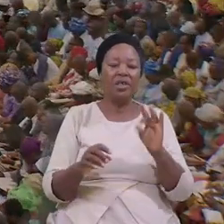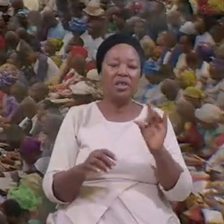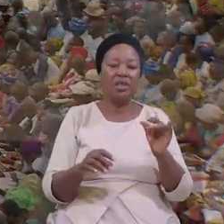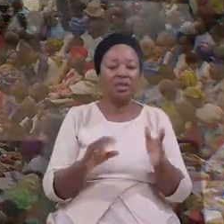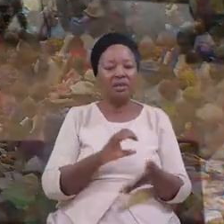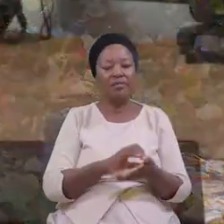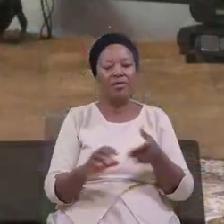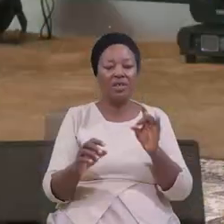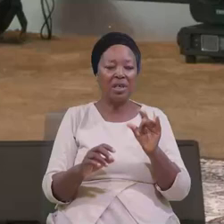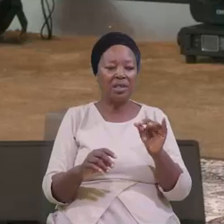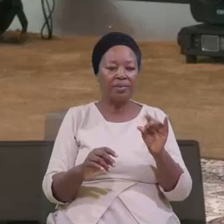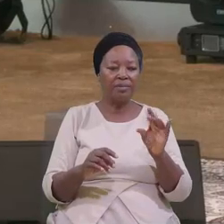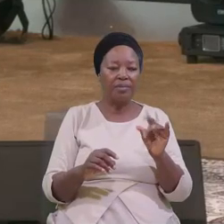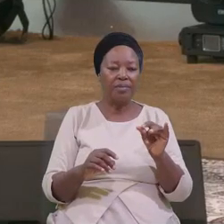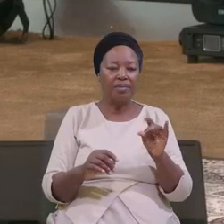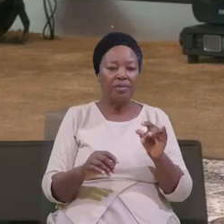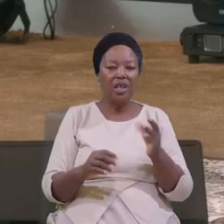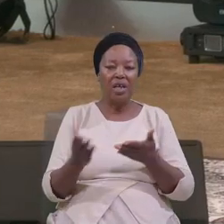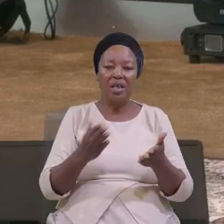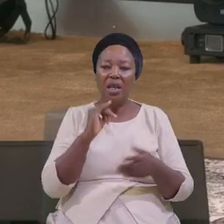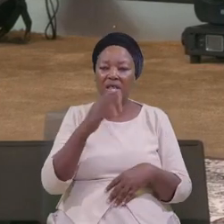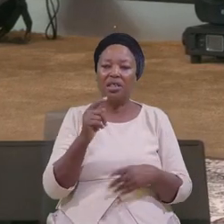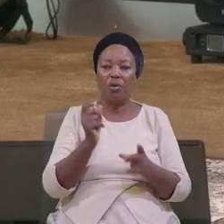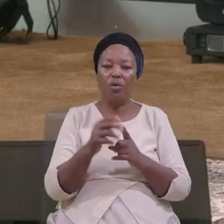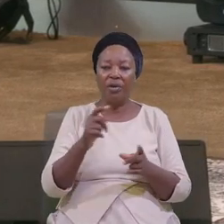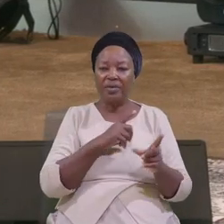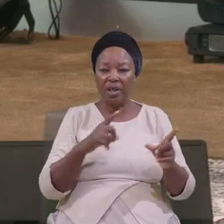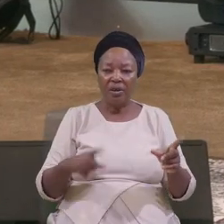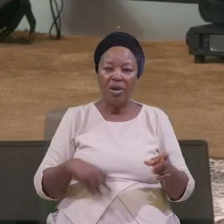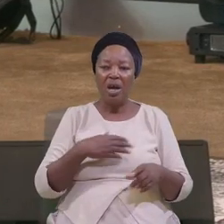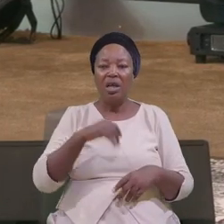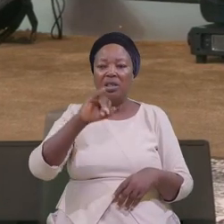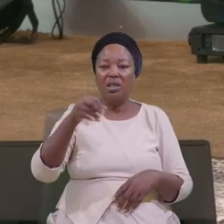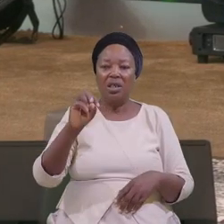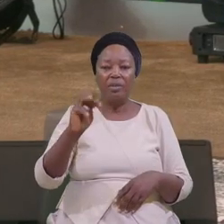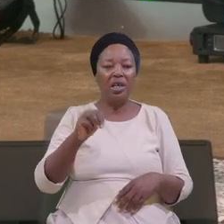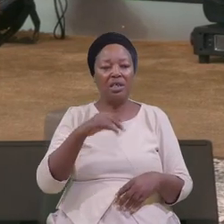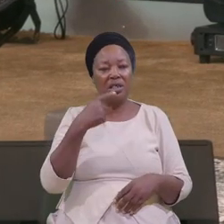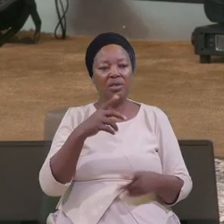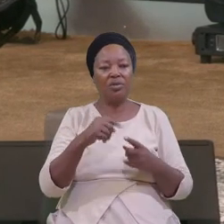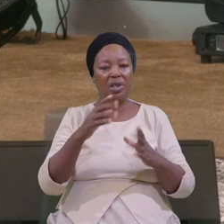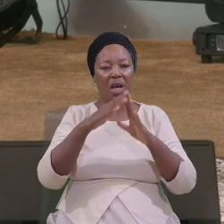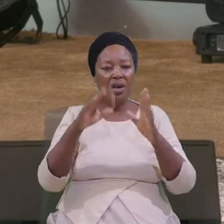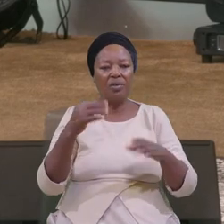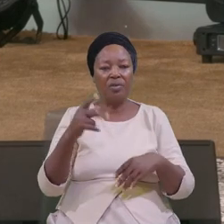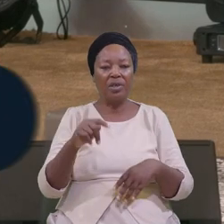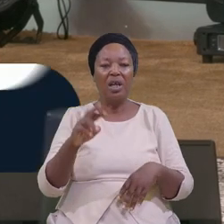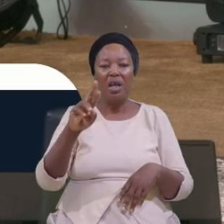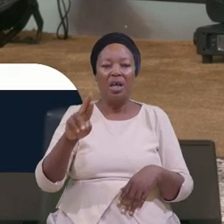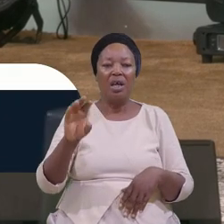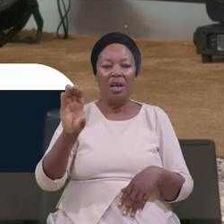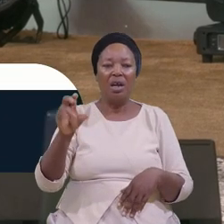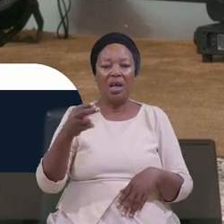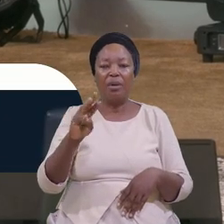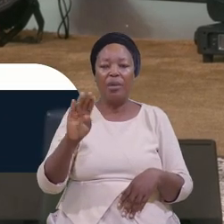In verse 18, here is the word of the Lord. And Jeremiah said unto the house of the Rechabite, thus